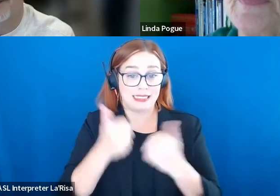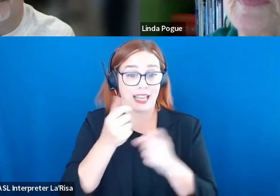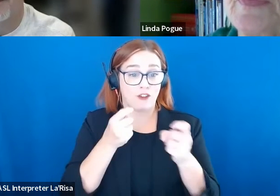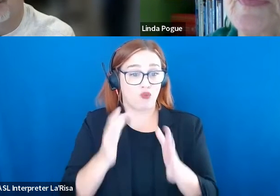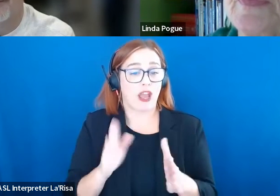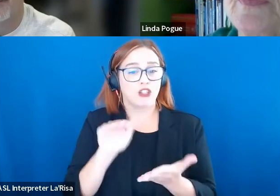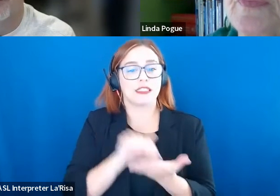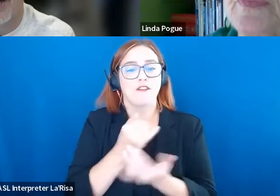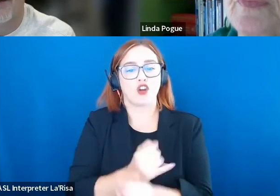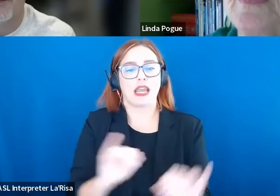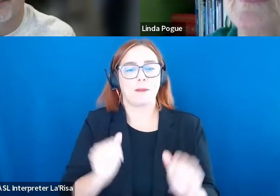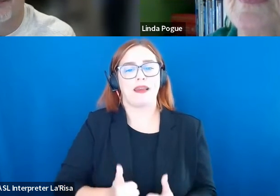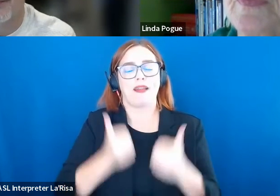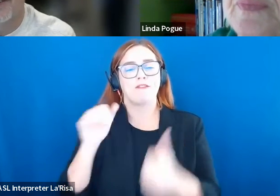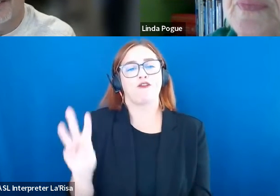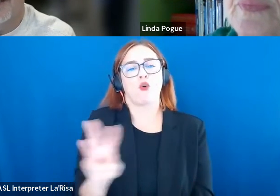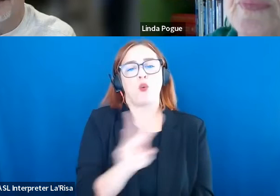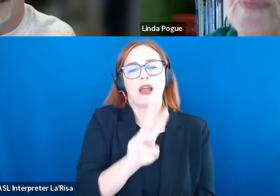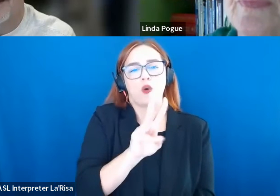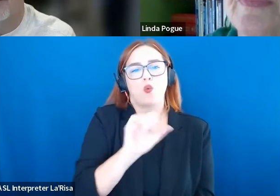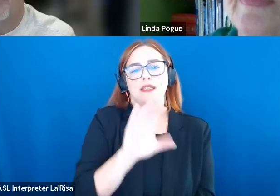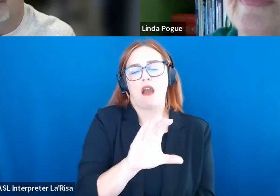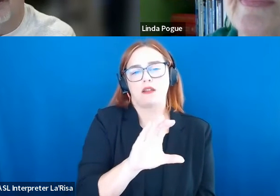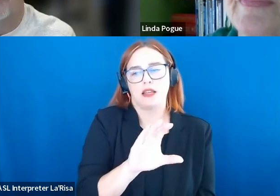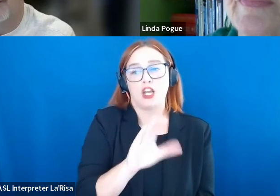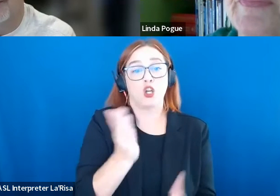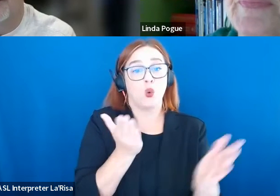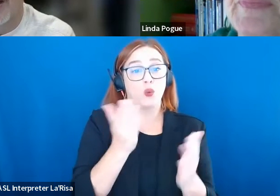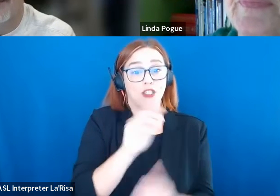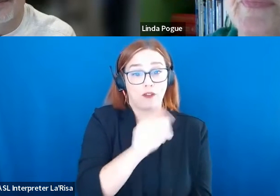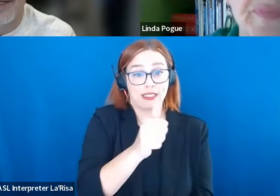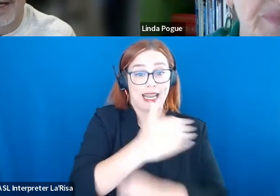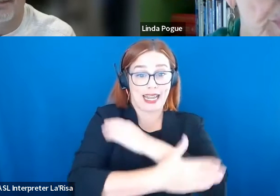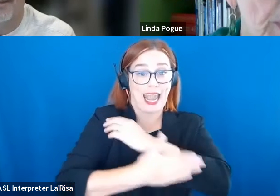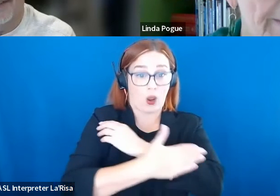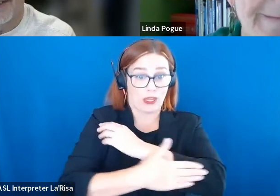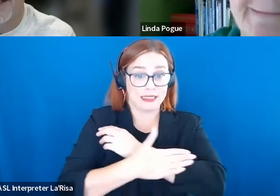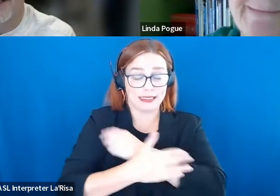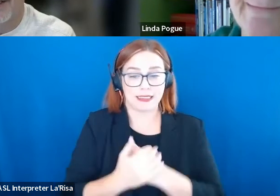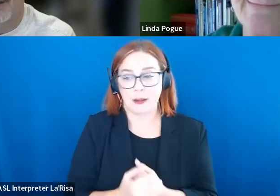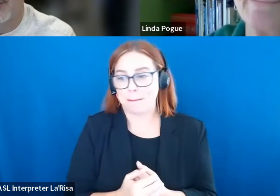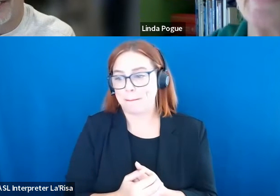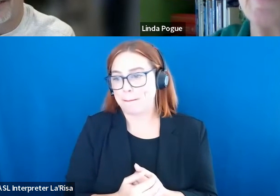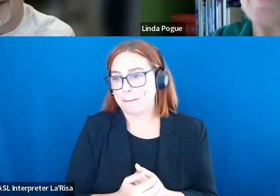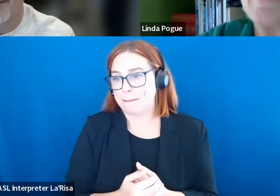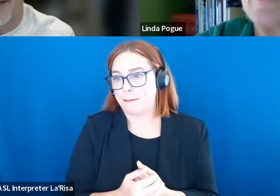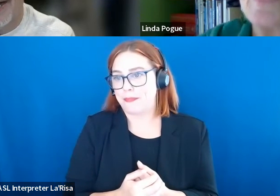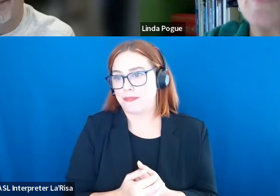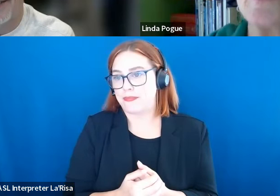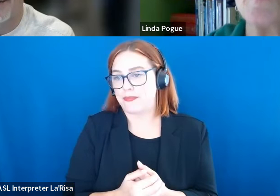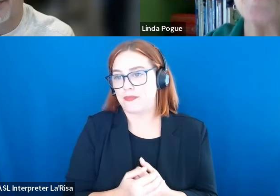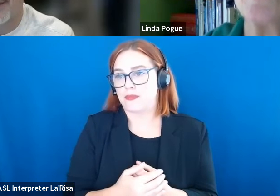for Independent Living for Western Wisconsin. We serve 10 counties in Western Wisconsin. Located out